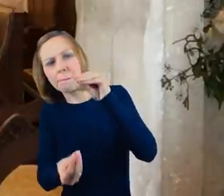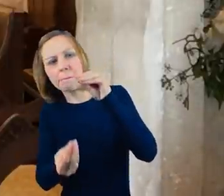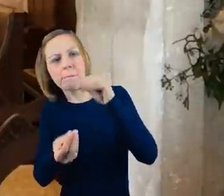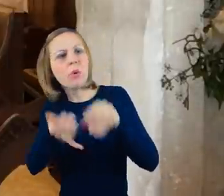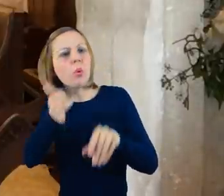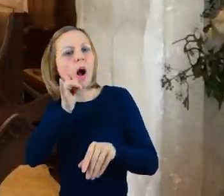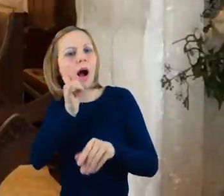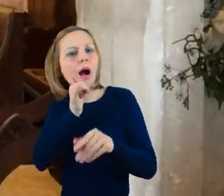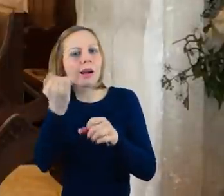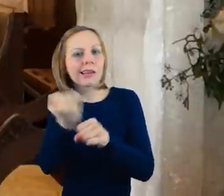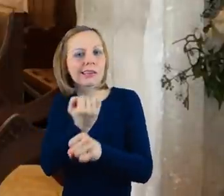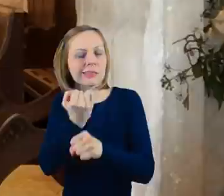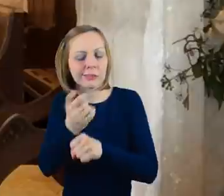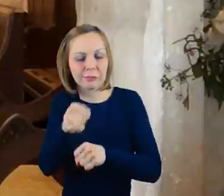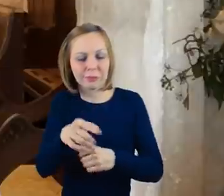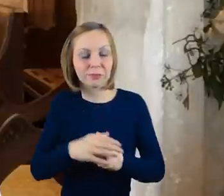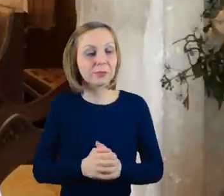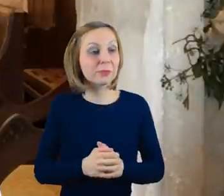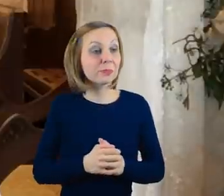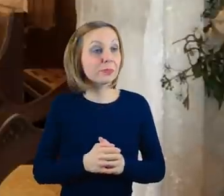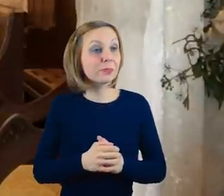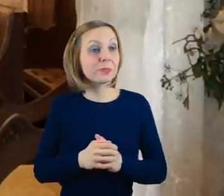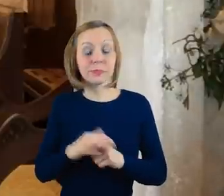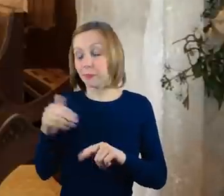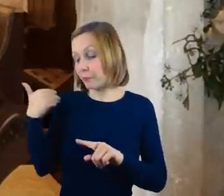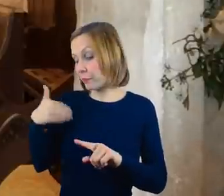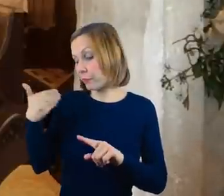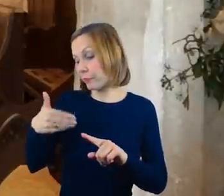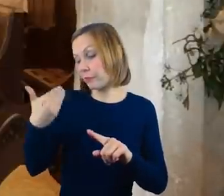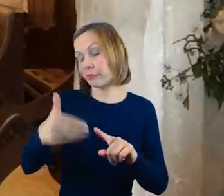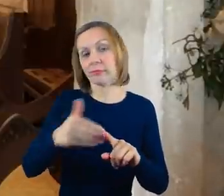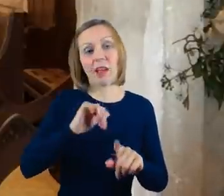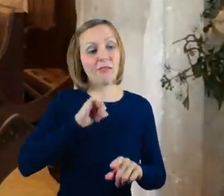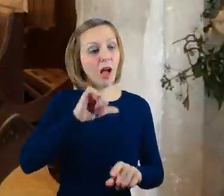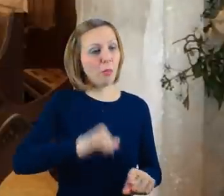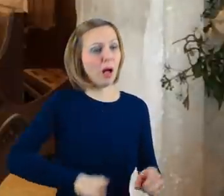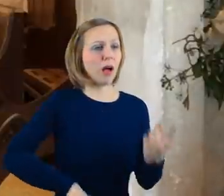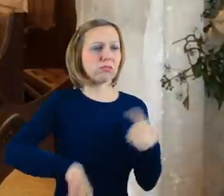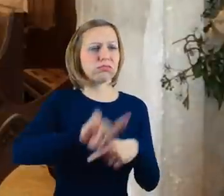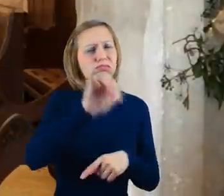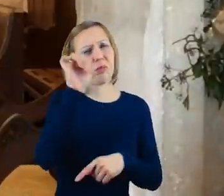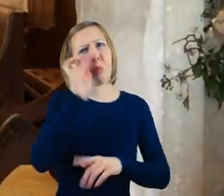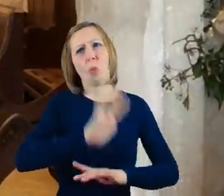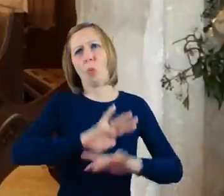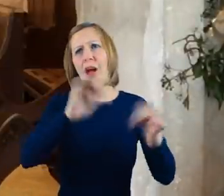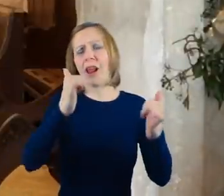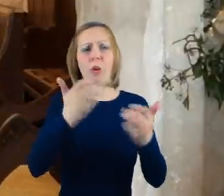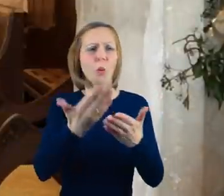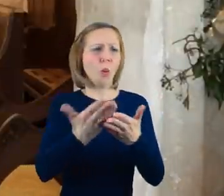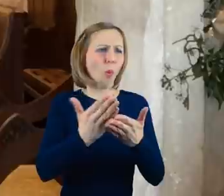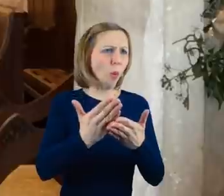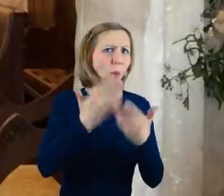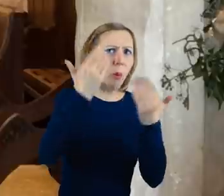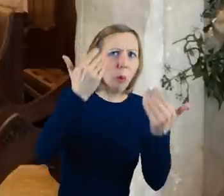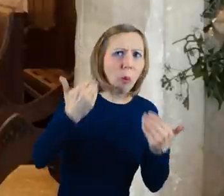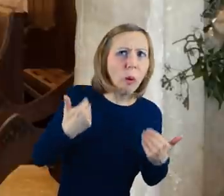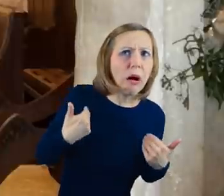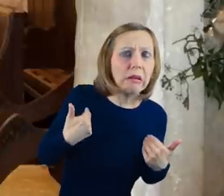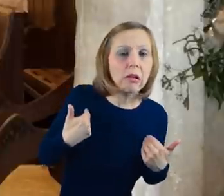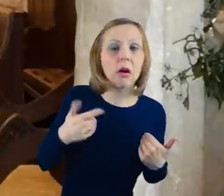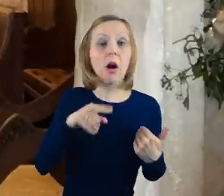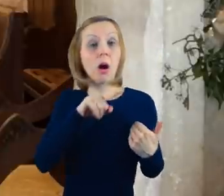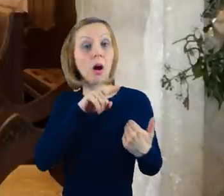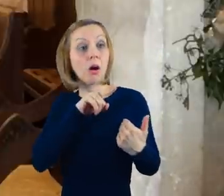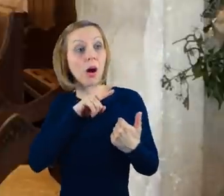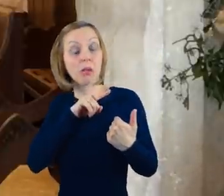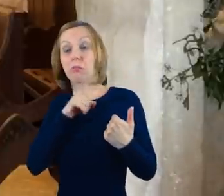Throughout the ages, those who work the land have lived with great uncertainty. There have been great advances over the years in the science and